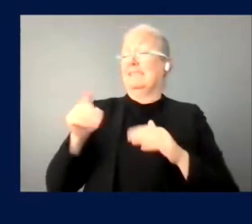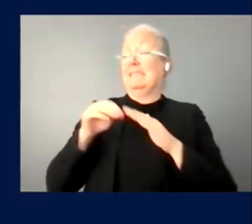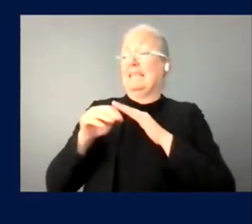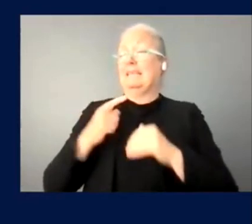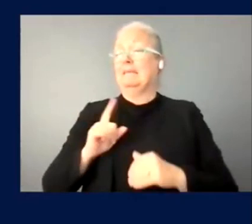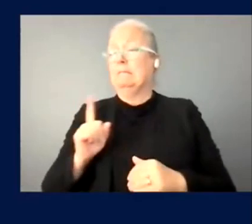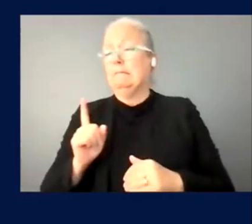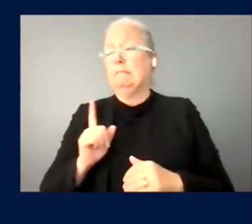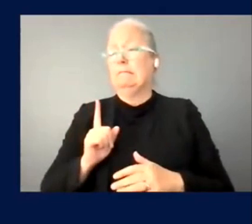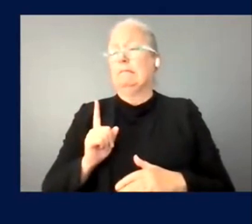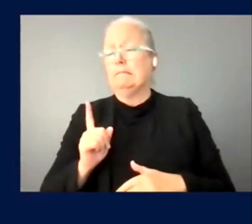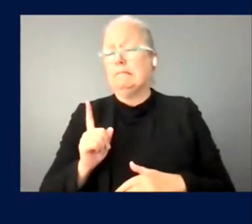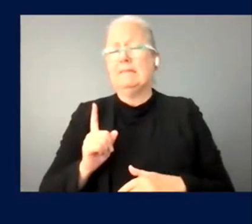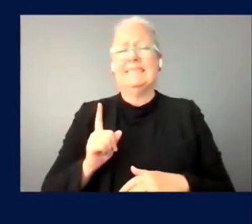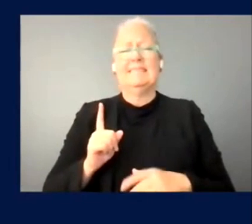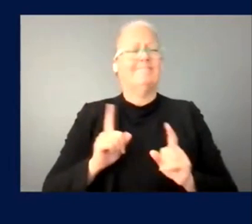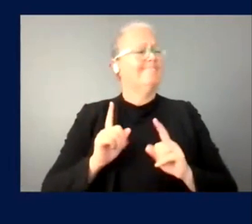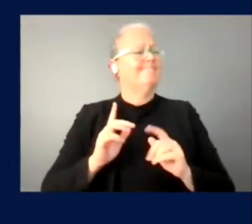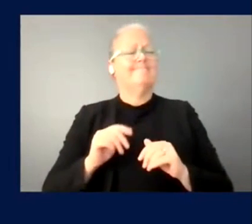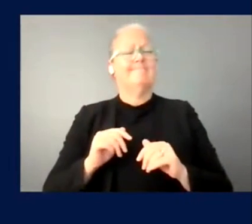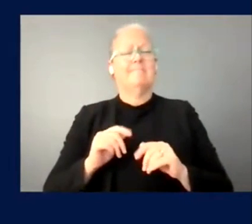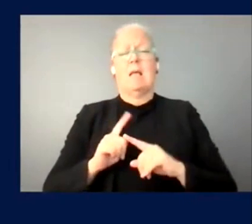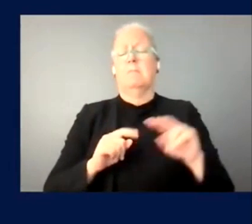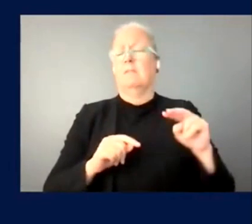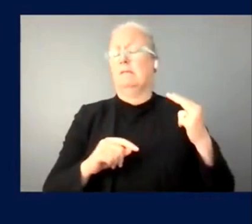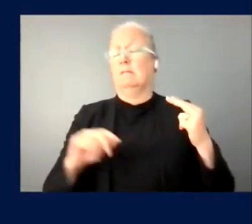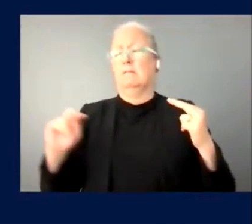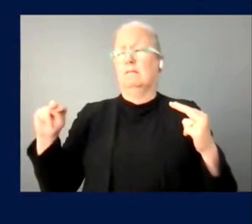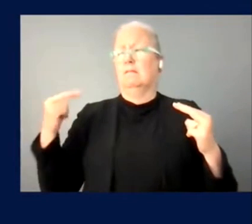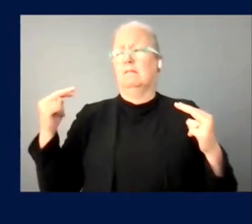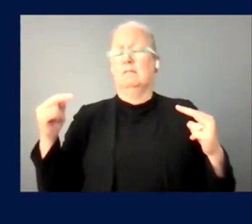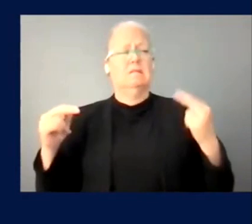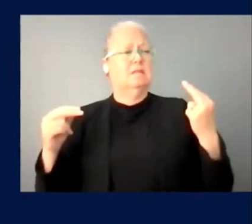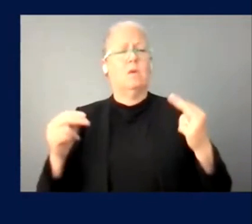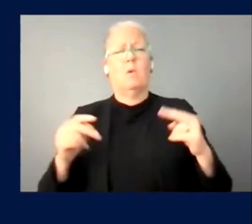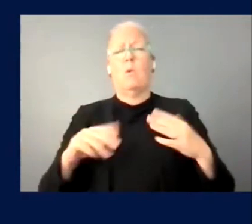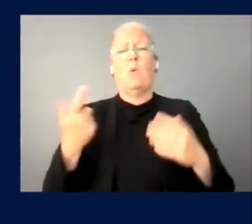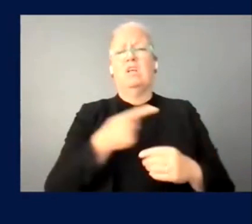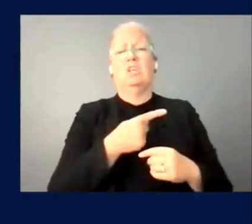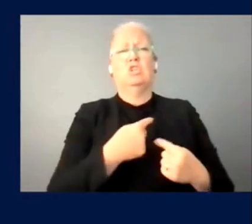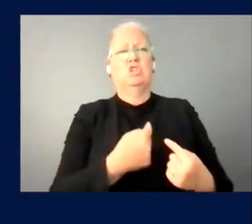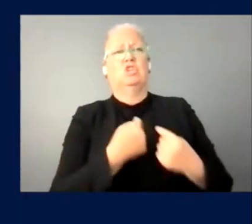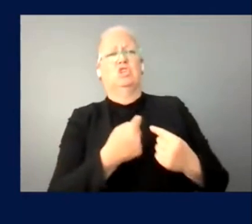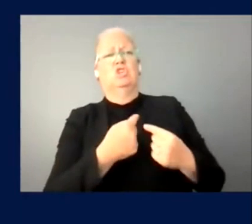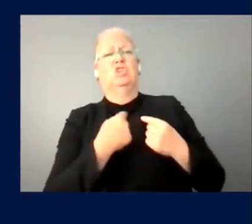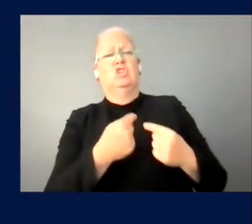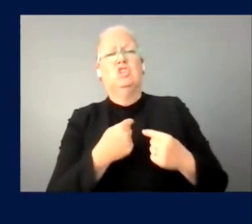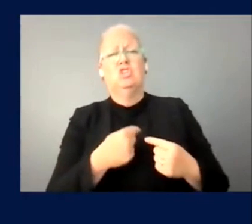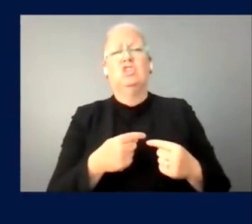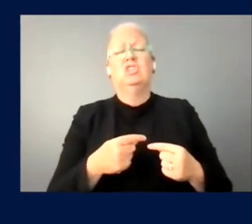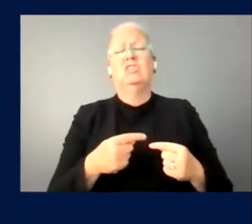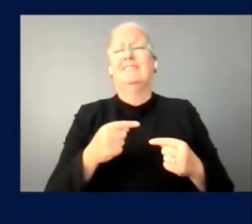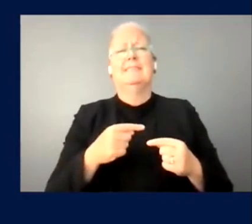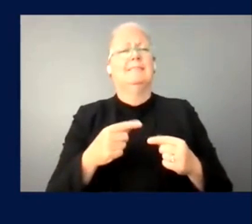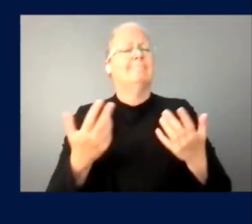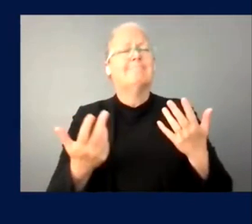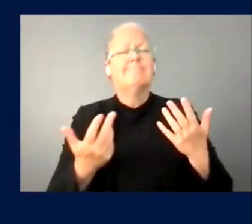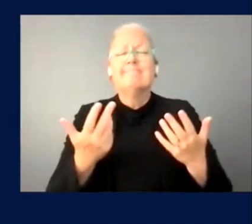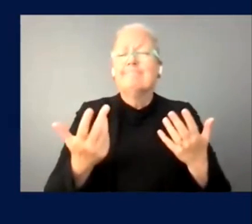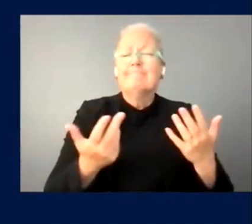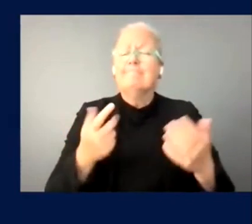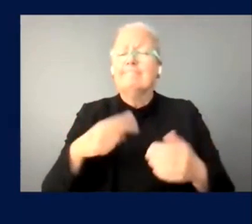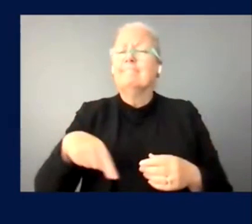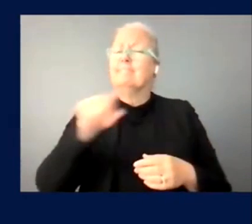kind of looks they got from other people, being worried about harassment from others, and kind of this, even just going to